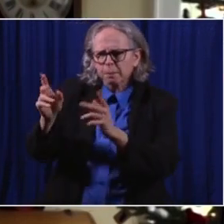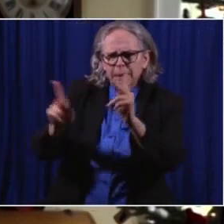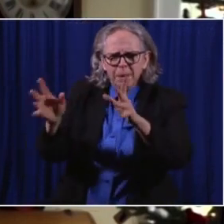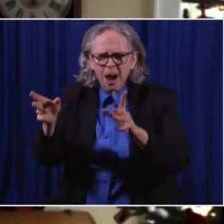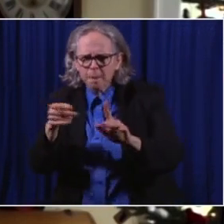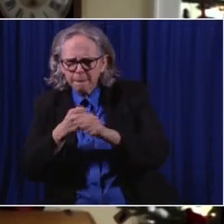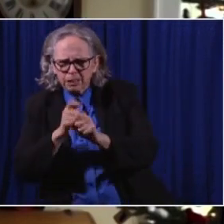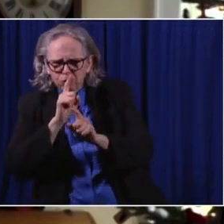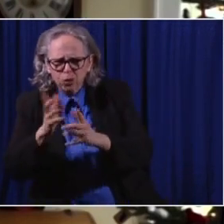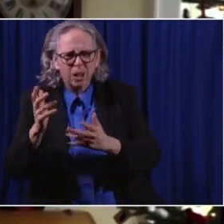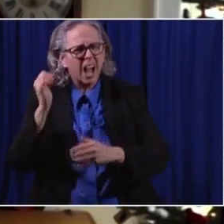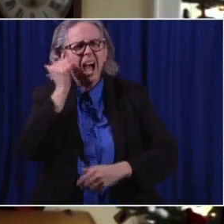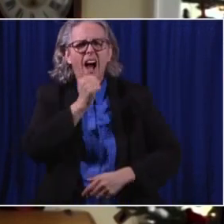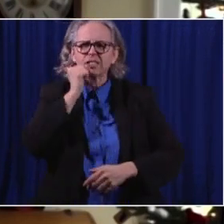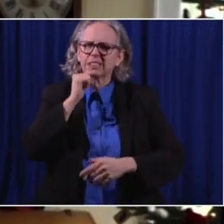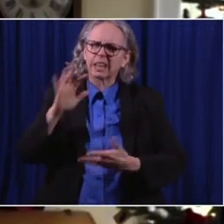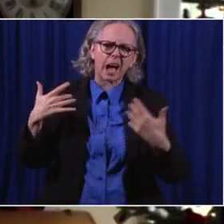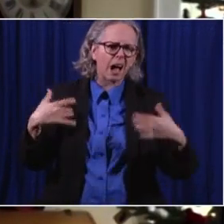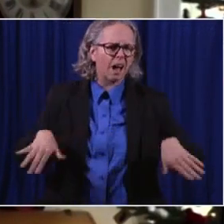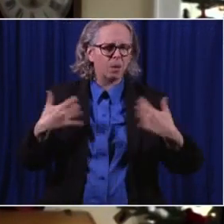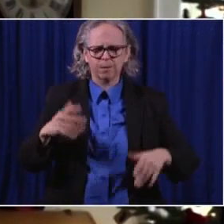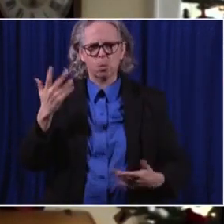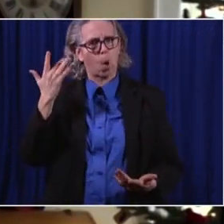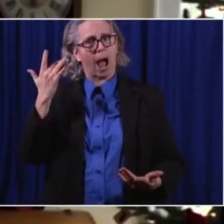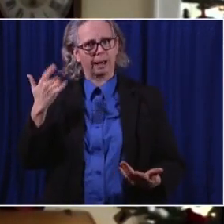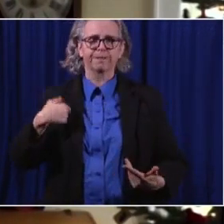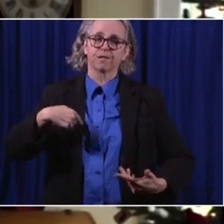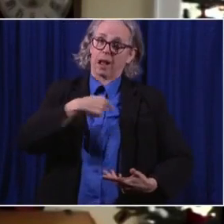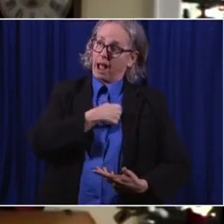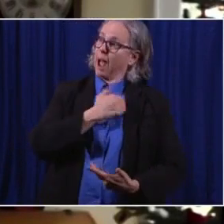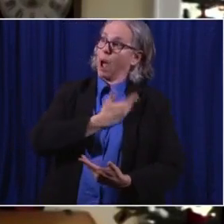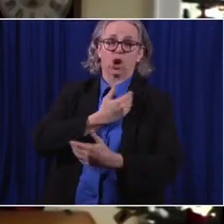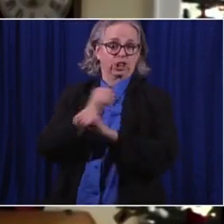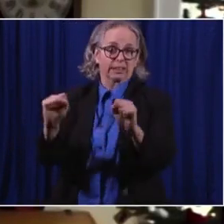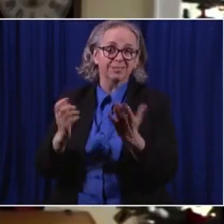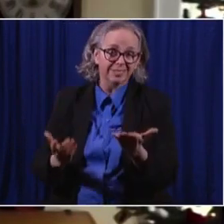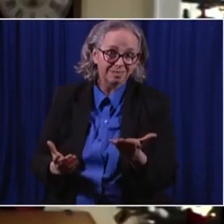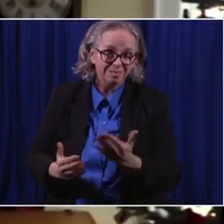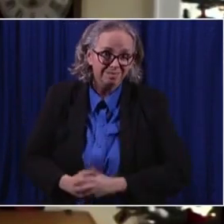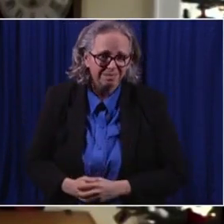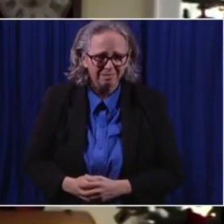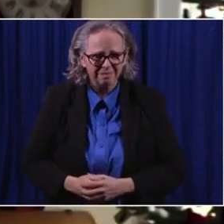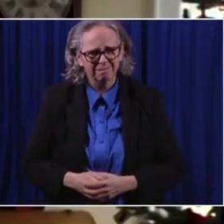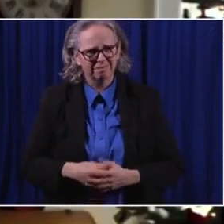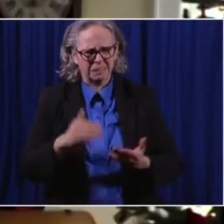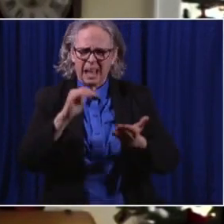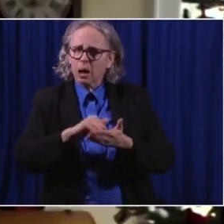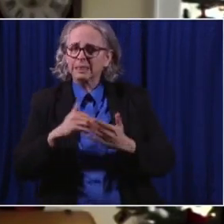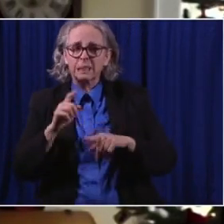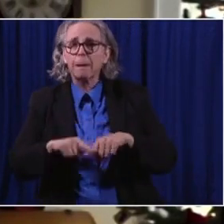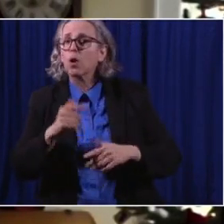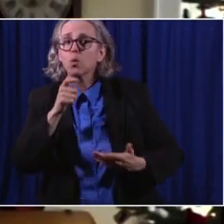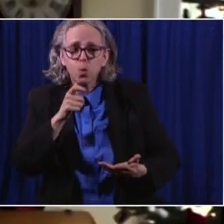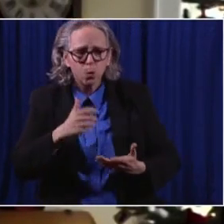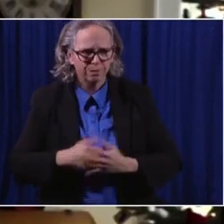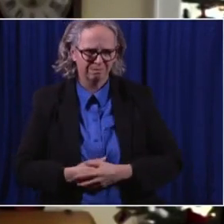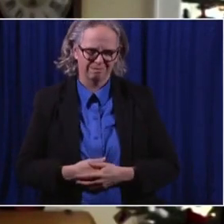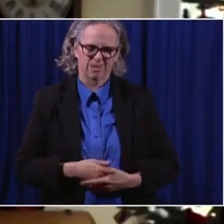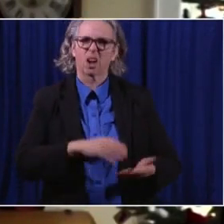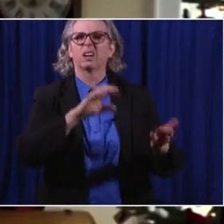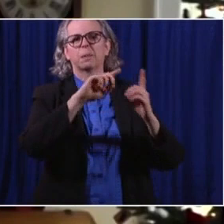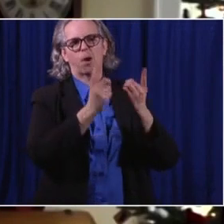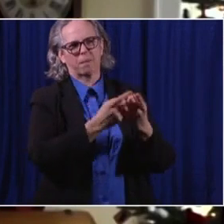safe. We're once again turning to these public health departments, 113 around the state of Ohio. They're really